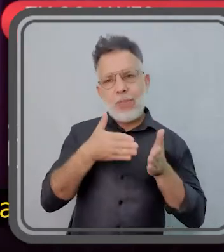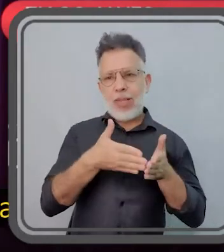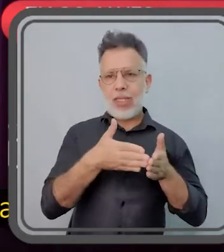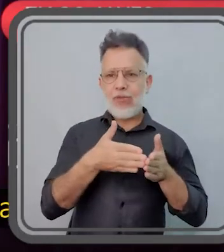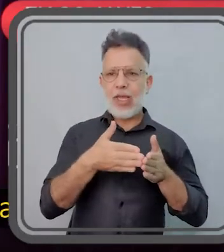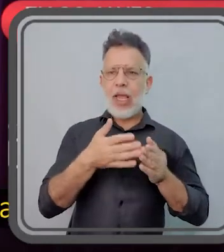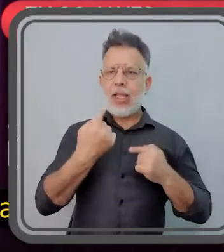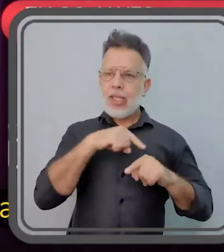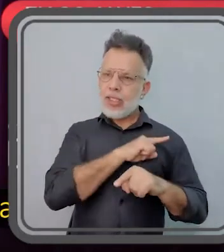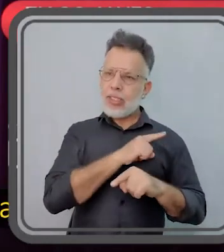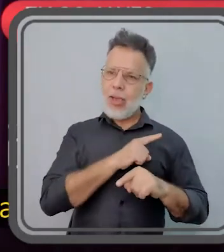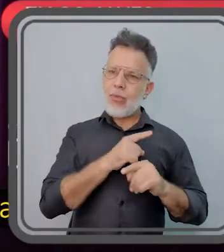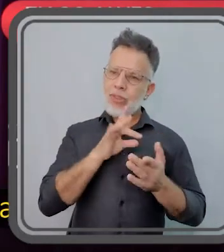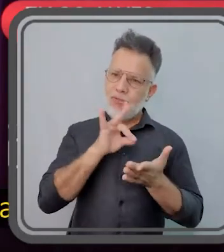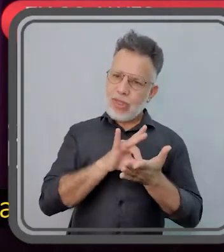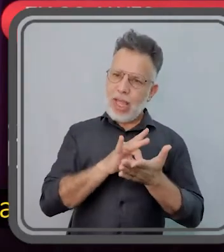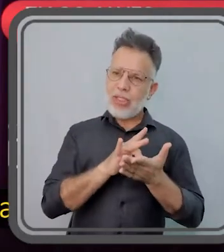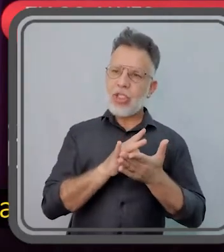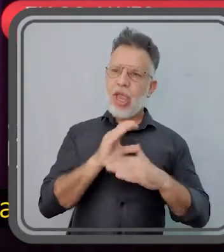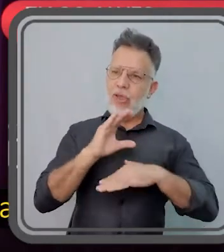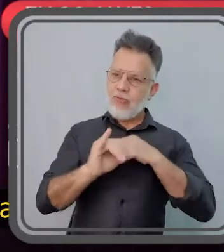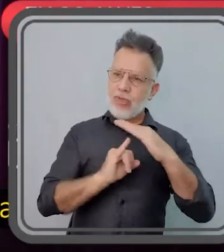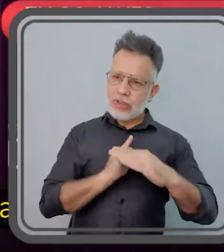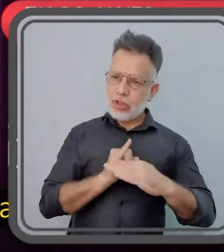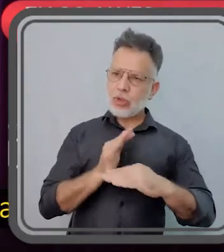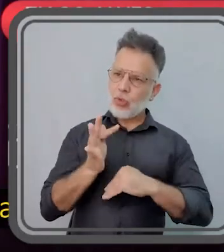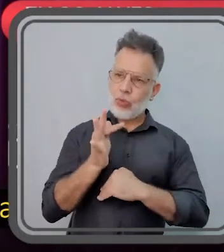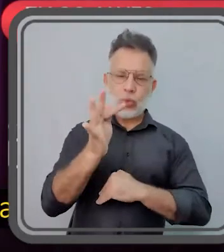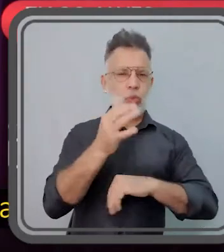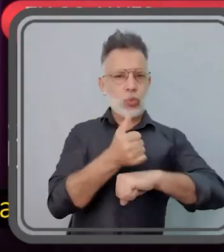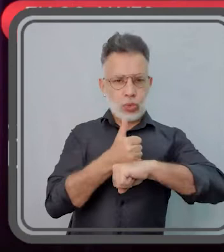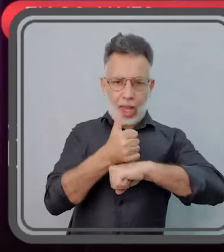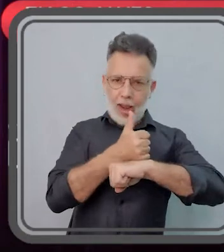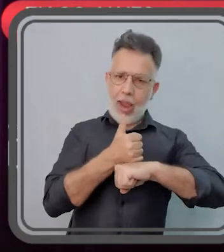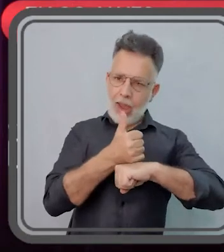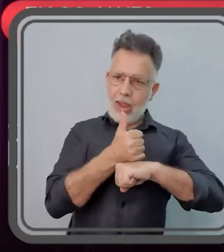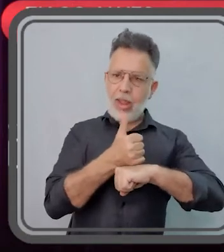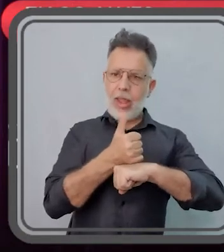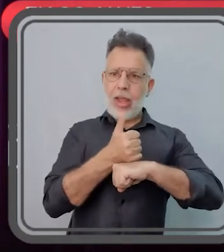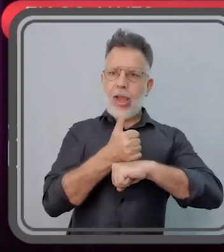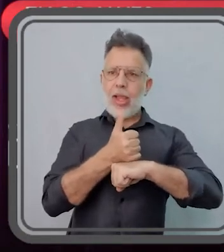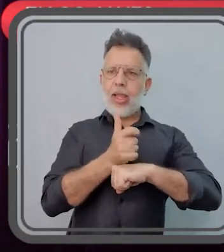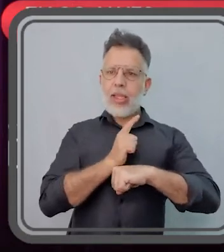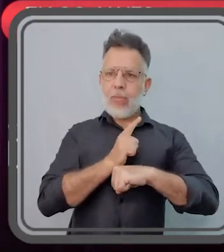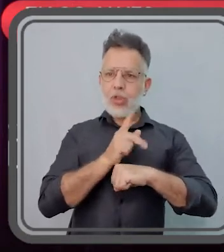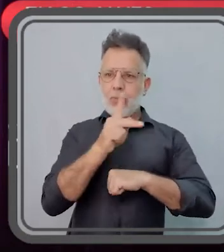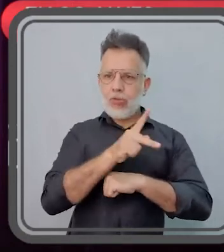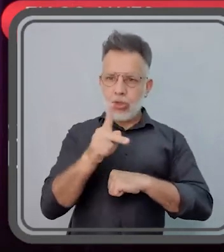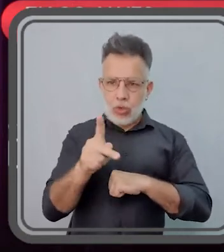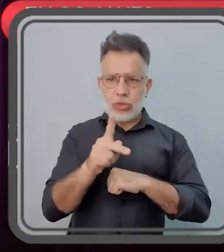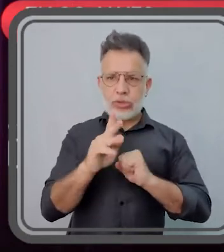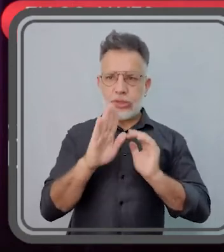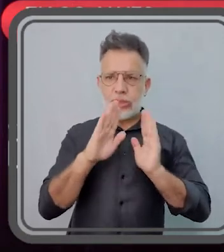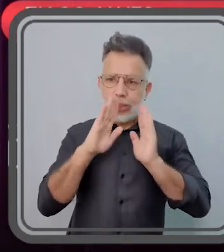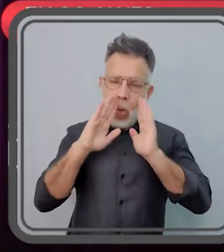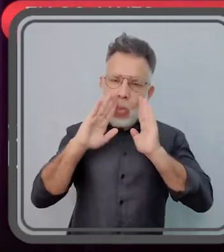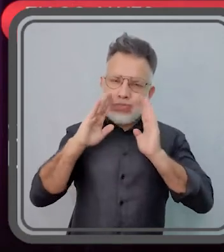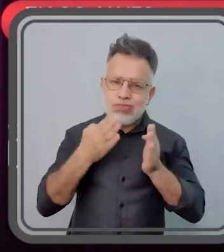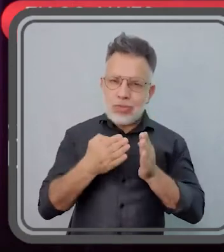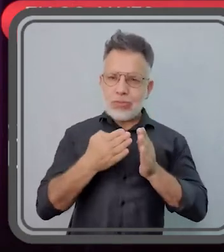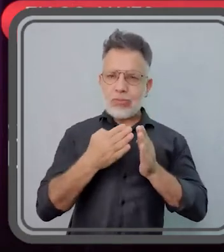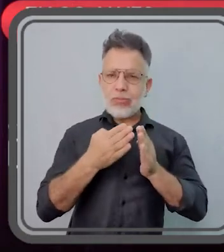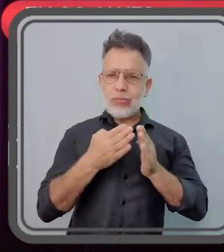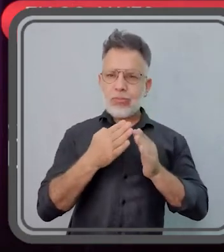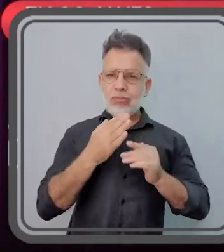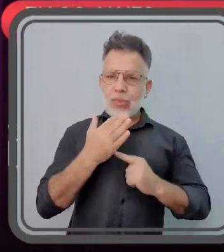we are actually investing in their future career. So we have faculty which is focused on